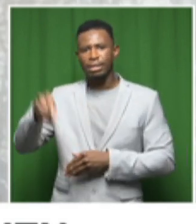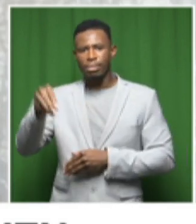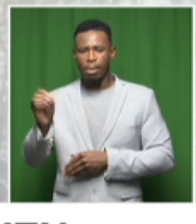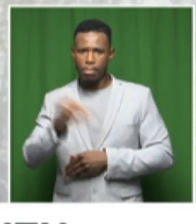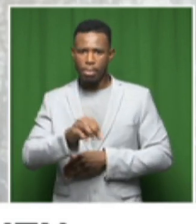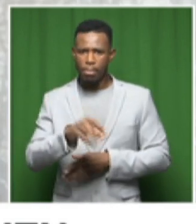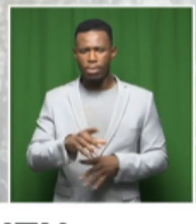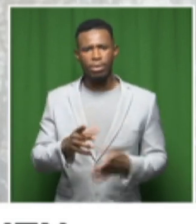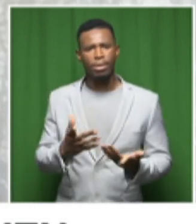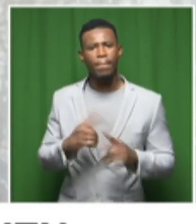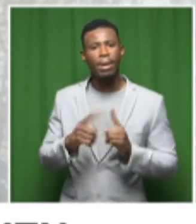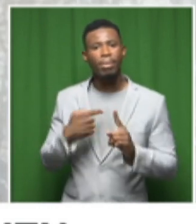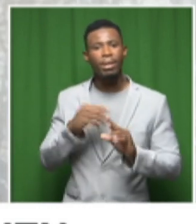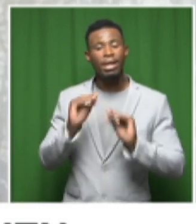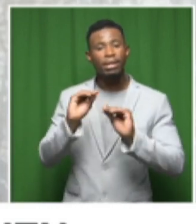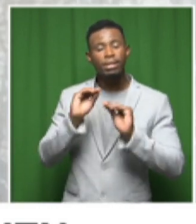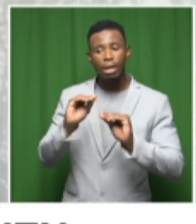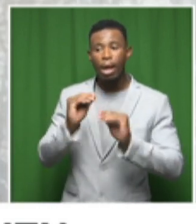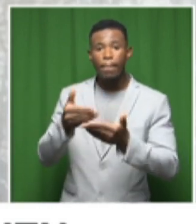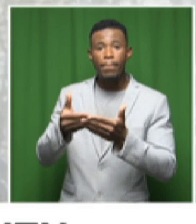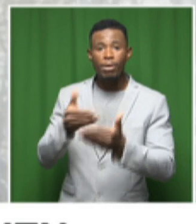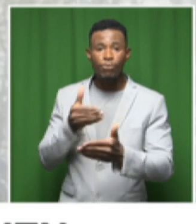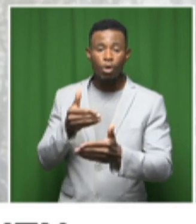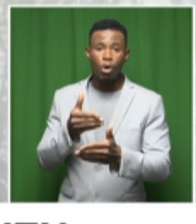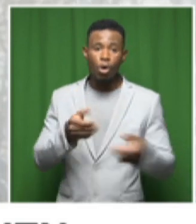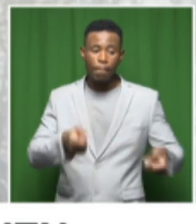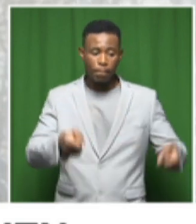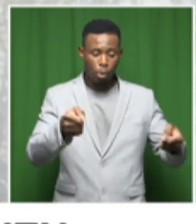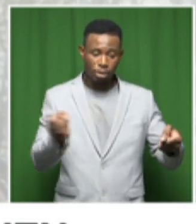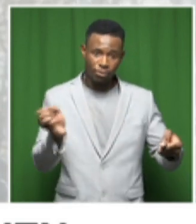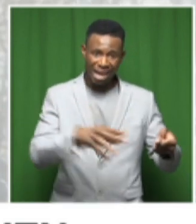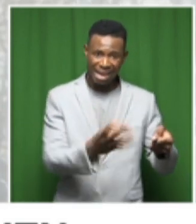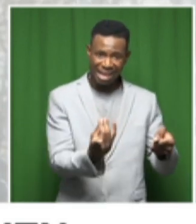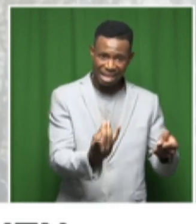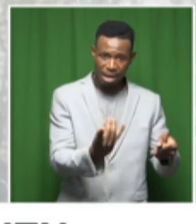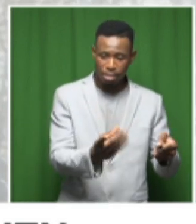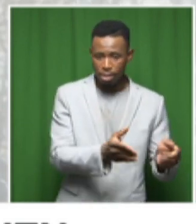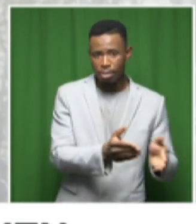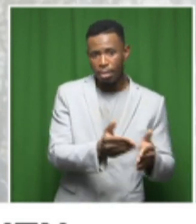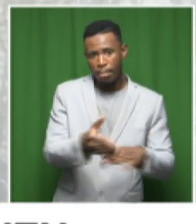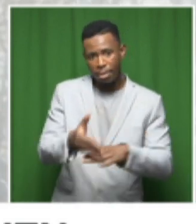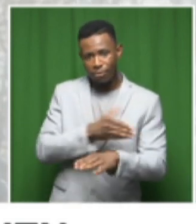how to toast your spices before you even add your meat so that they